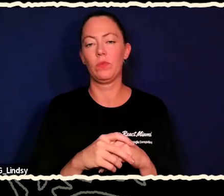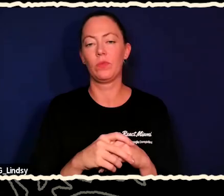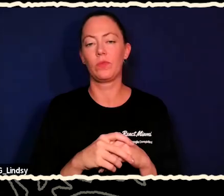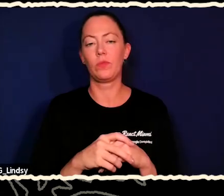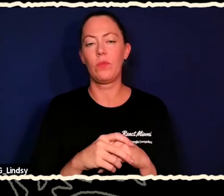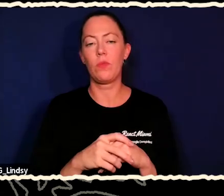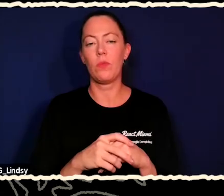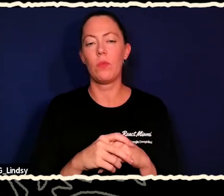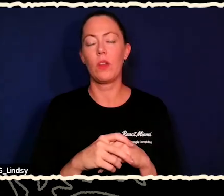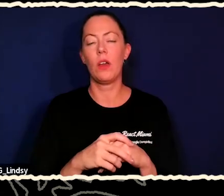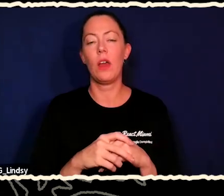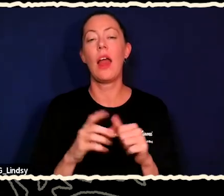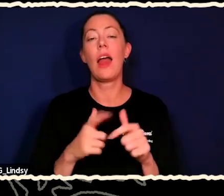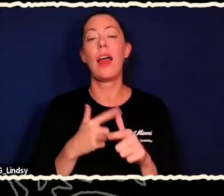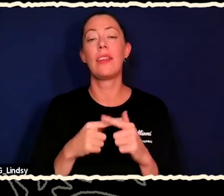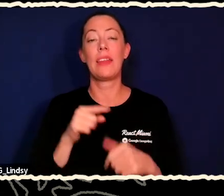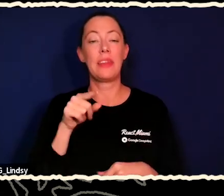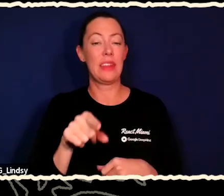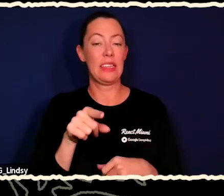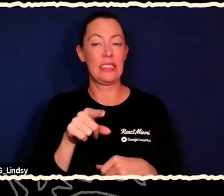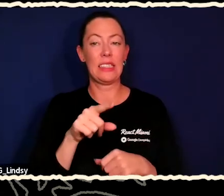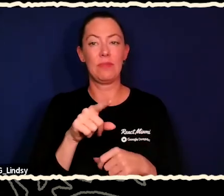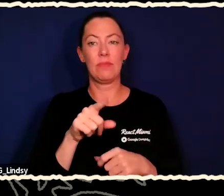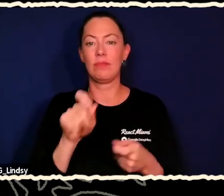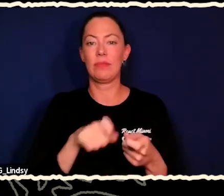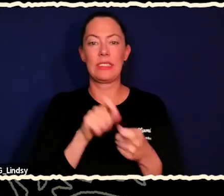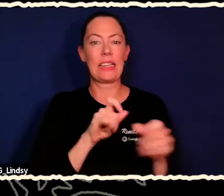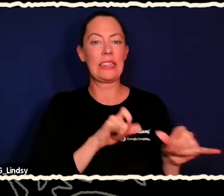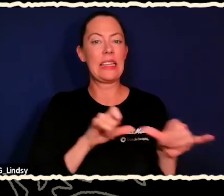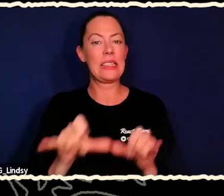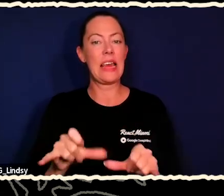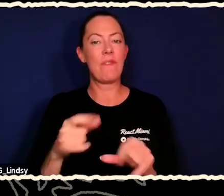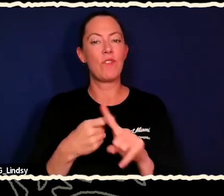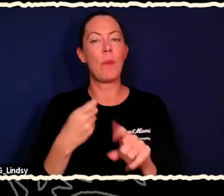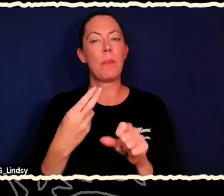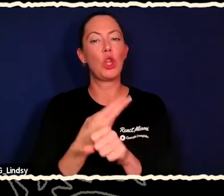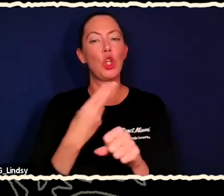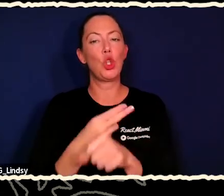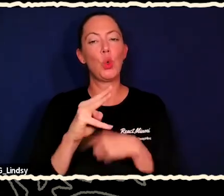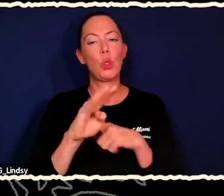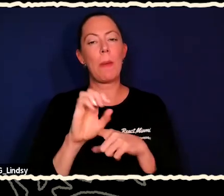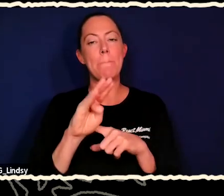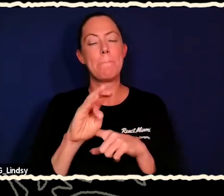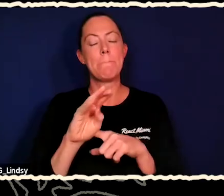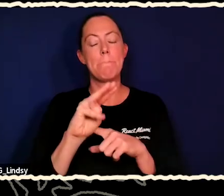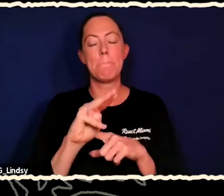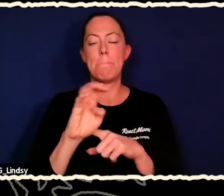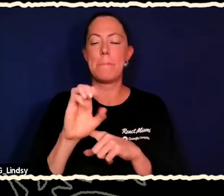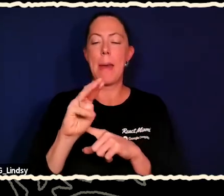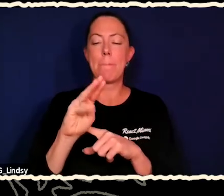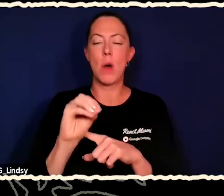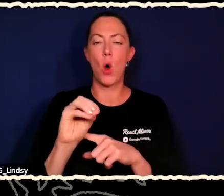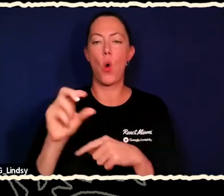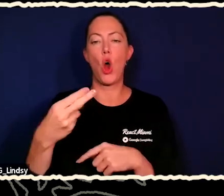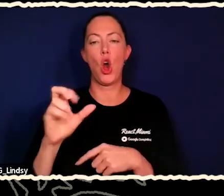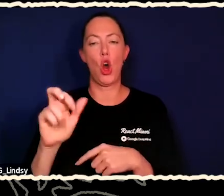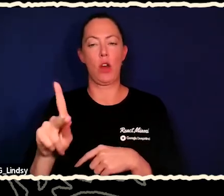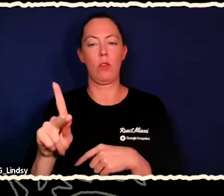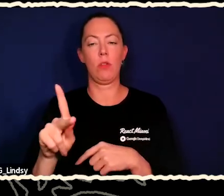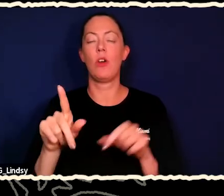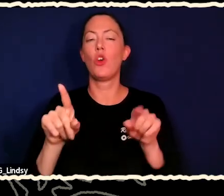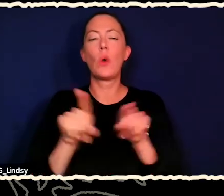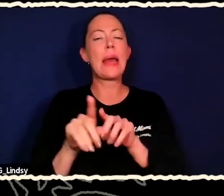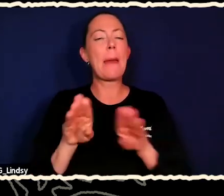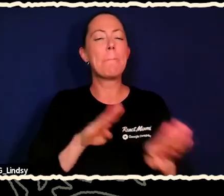is the exact same thing that the use memo hook does. This is the exact same result and behavior, just with